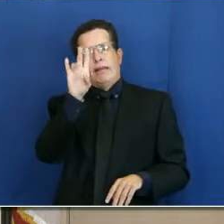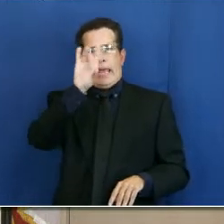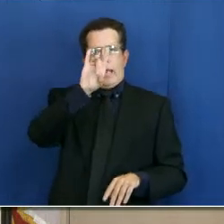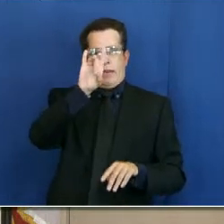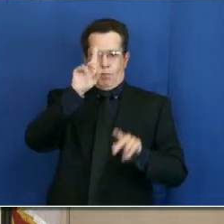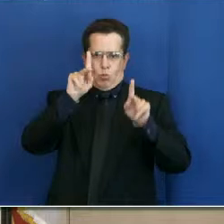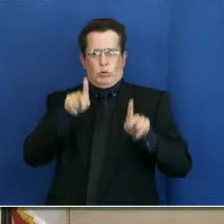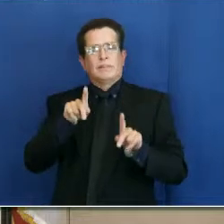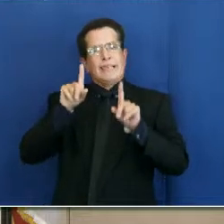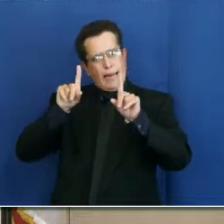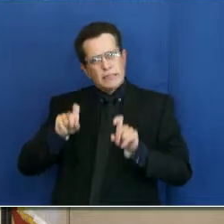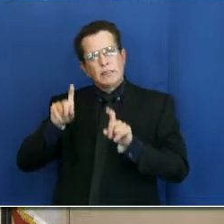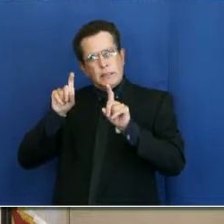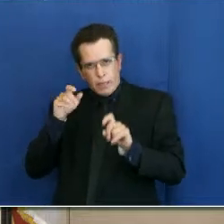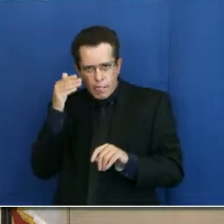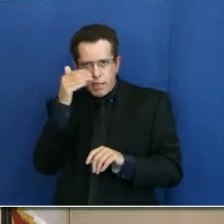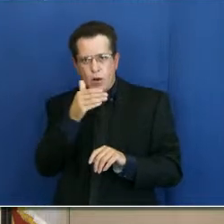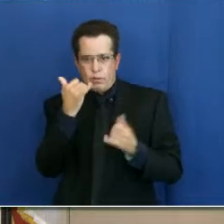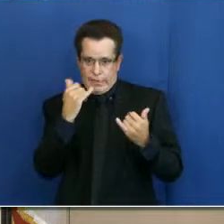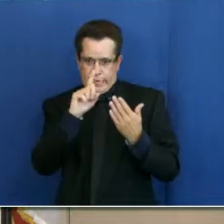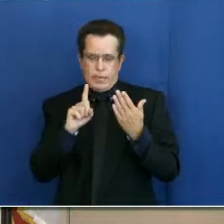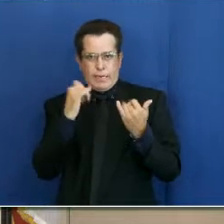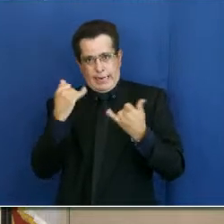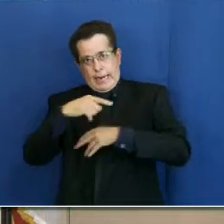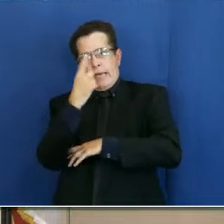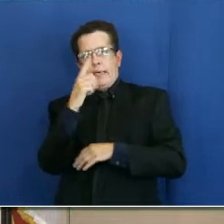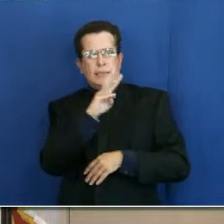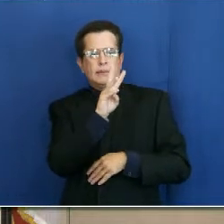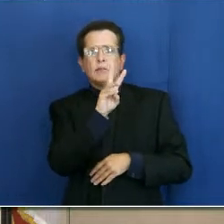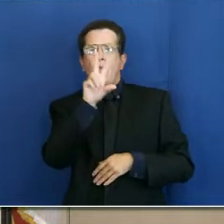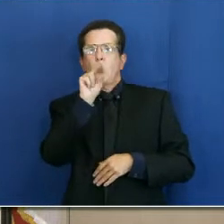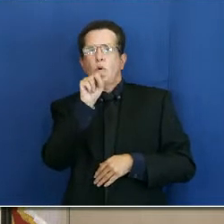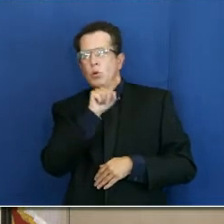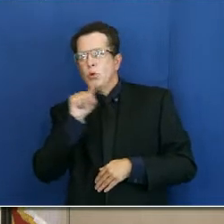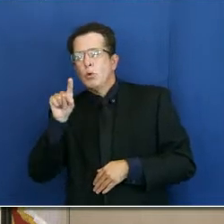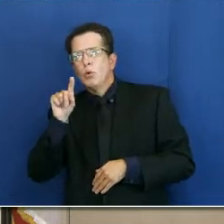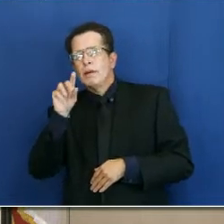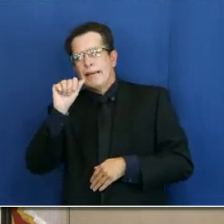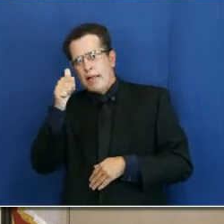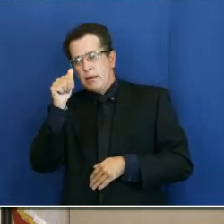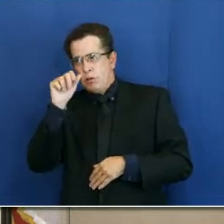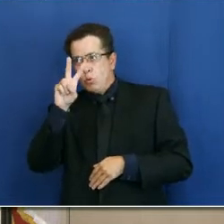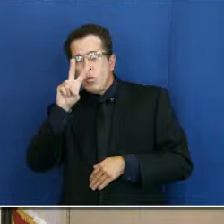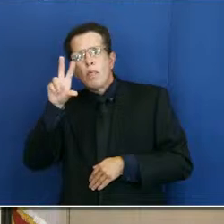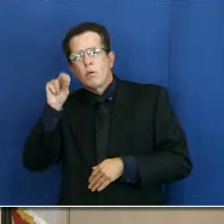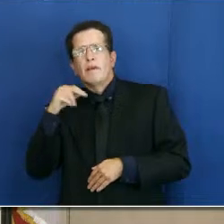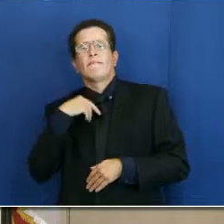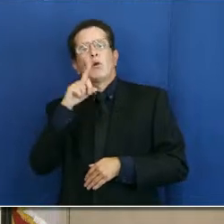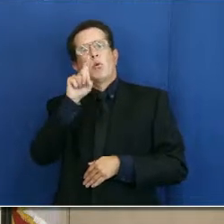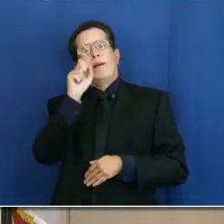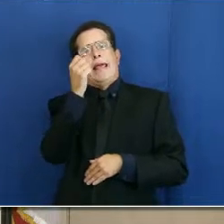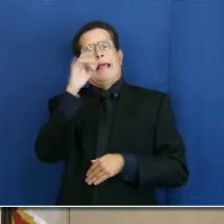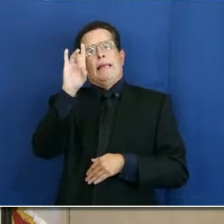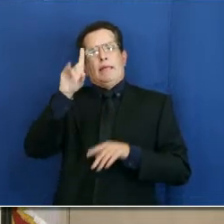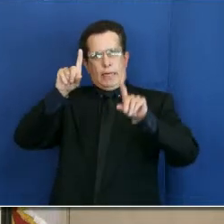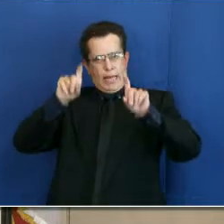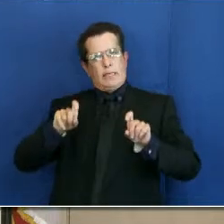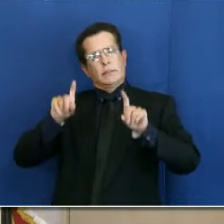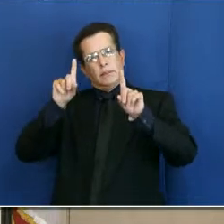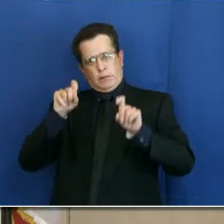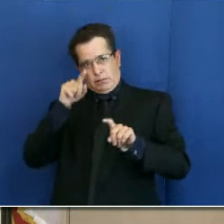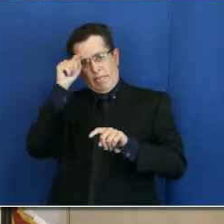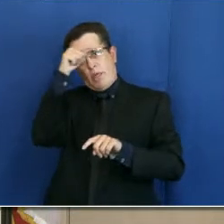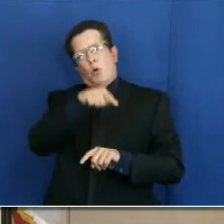Today, again, the hours were from 6:30 to 10:30. We had 118 tests that were given today.